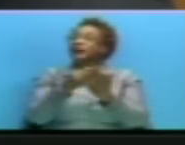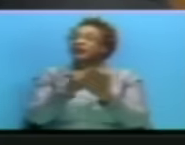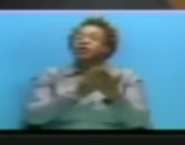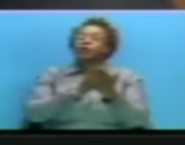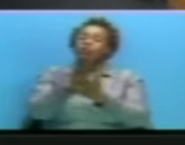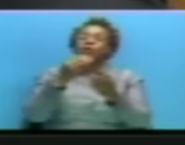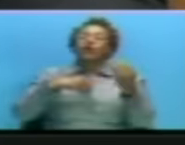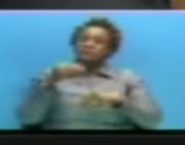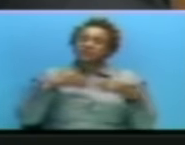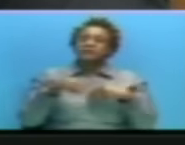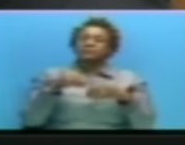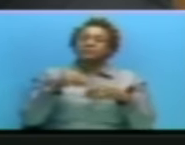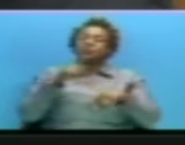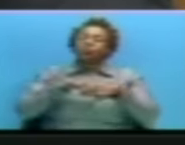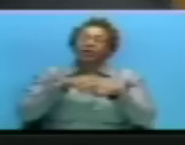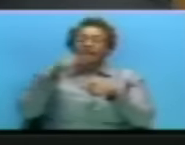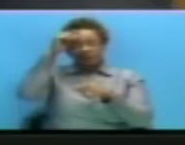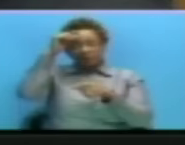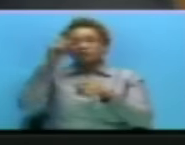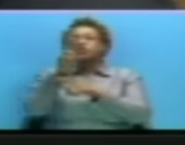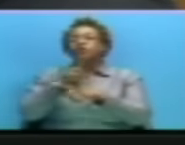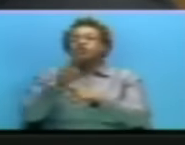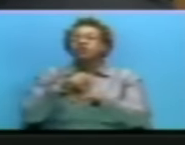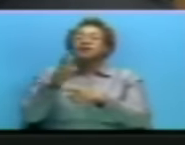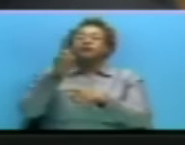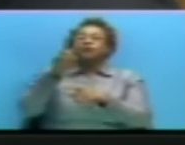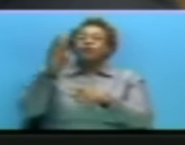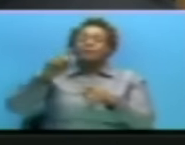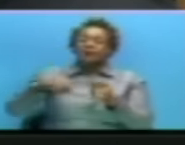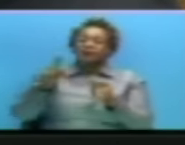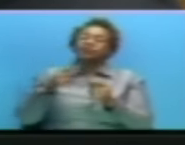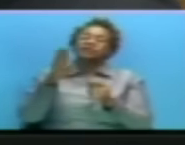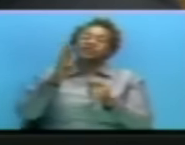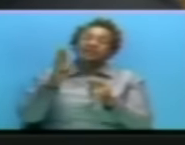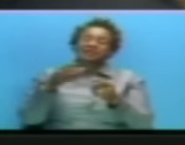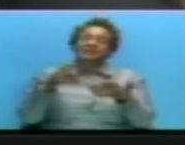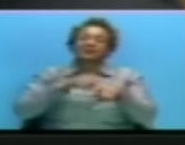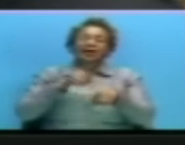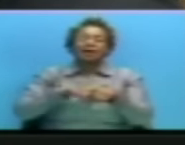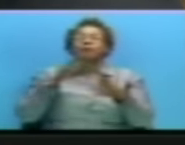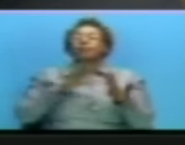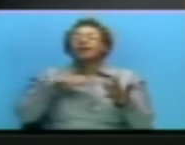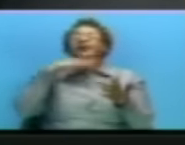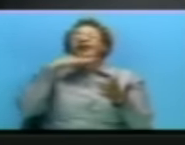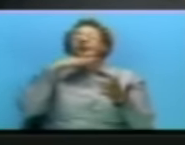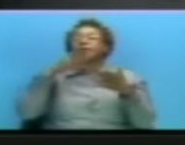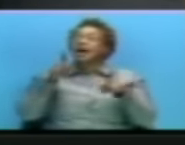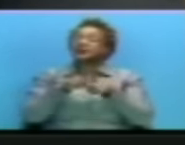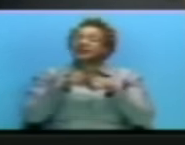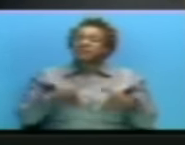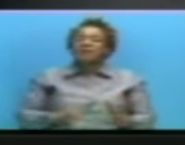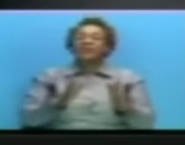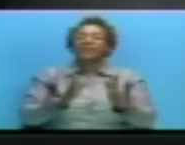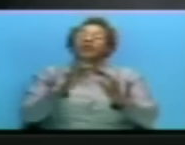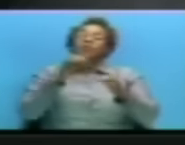That's immorality. Immorality is when the government spends 2 billion shillings on coffee, teas, and flowers last year when women are dying to give birth. If you're moralizing that, we'd be supporting